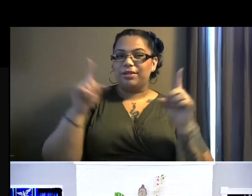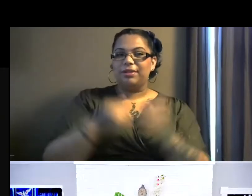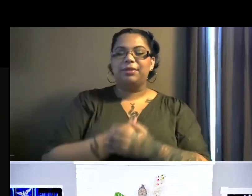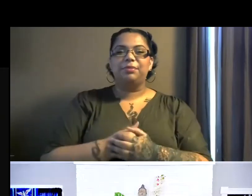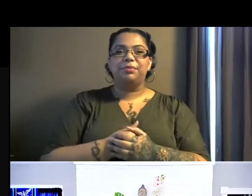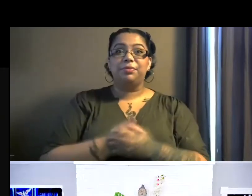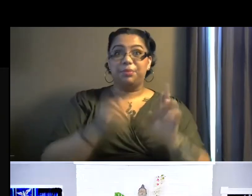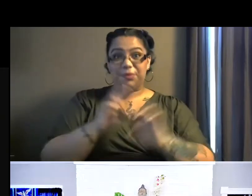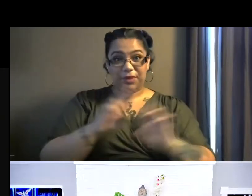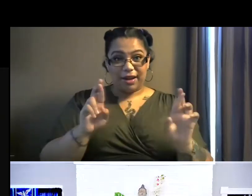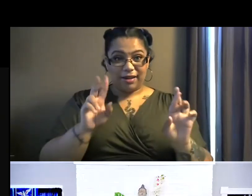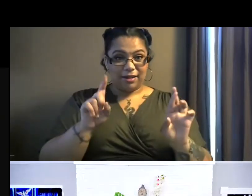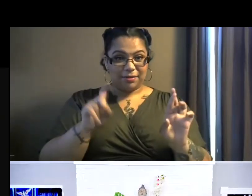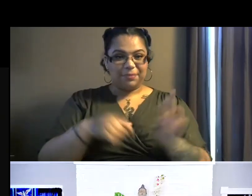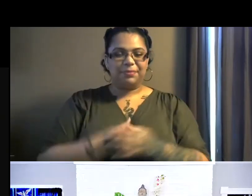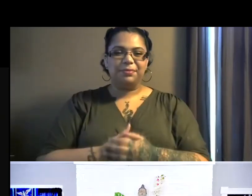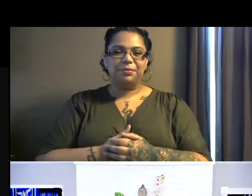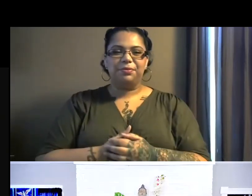Are you ready?